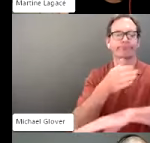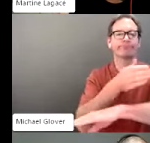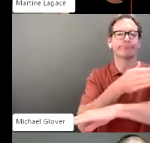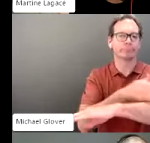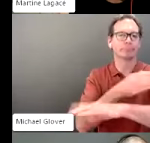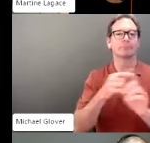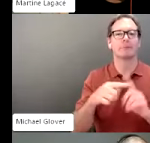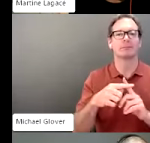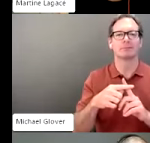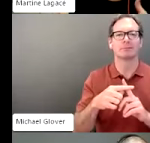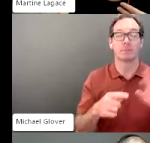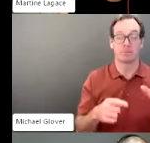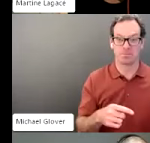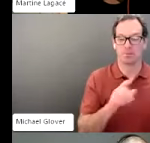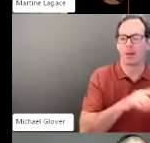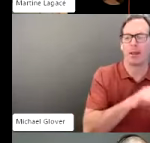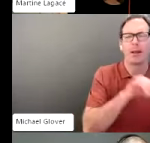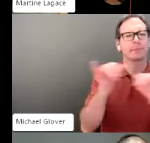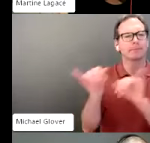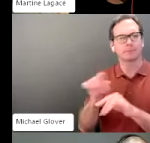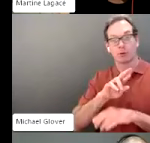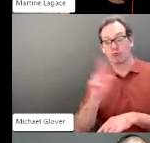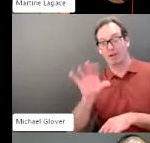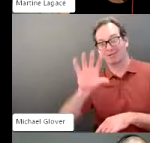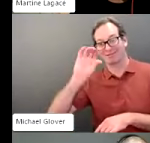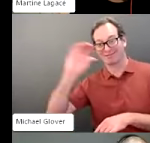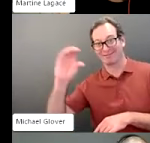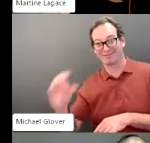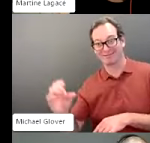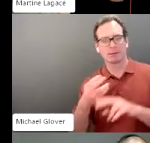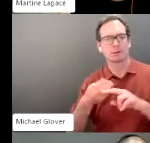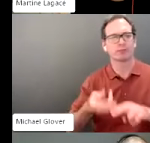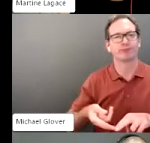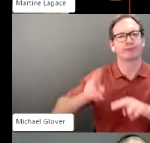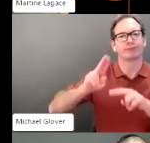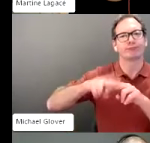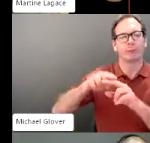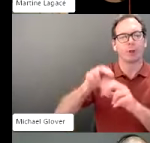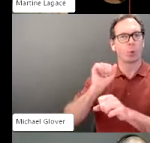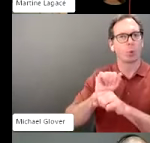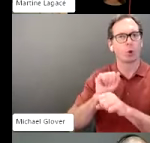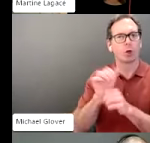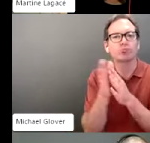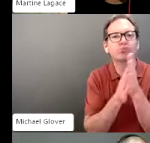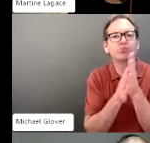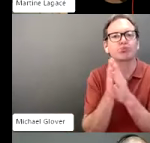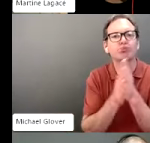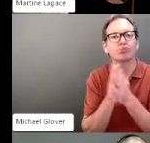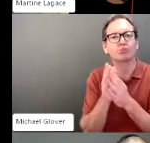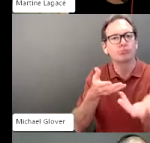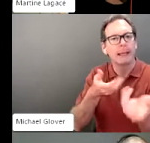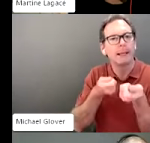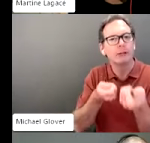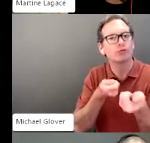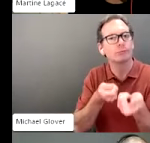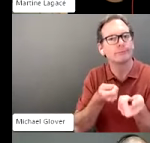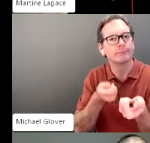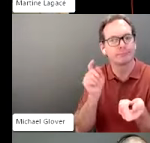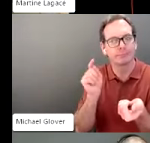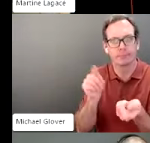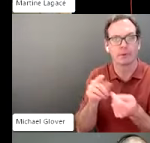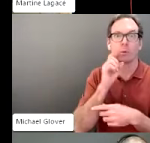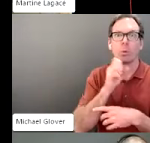the model. It increases work engagement for workers of all ages, so younger and